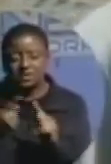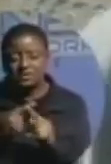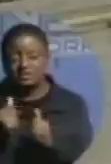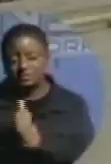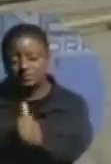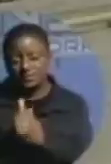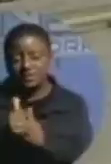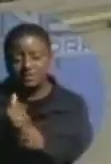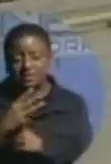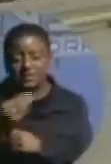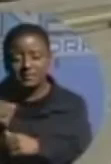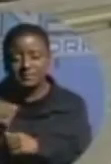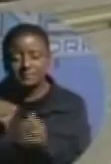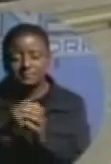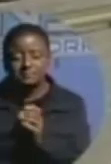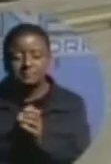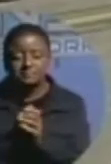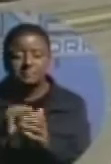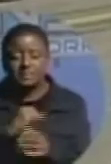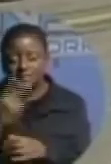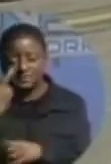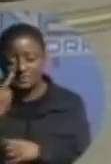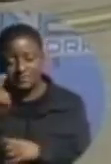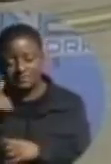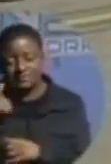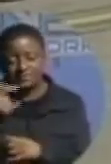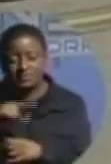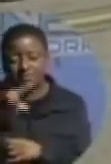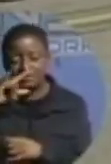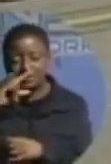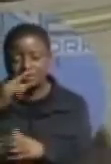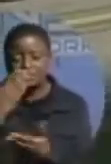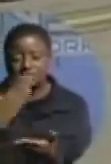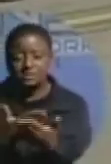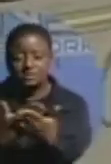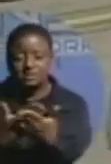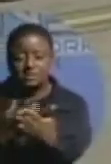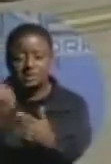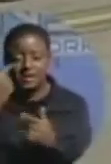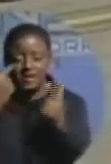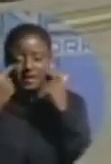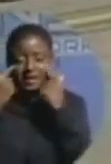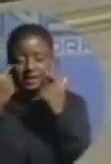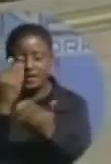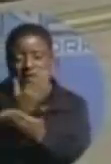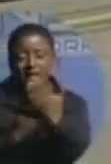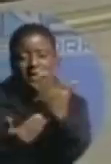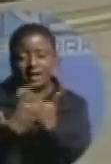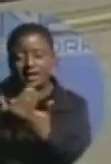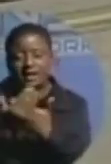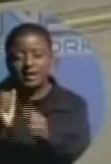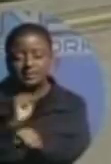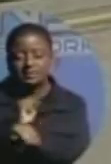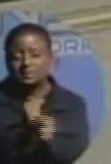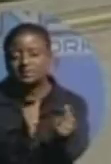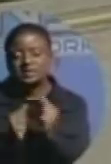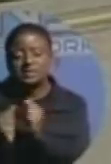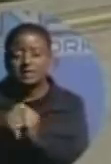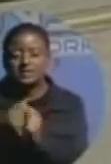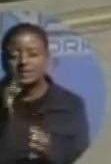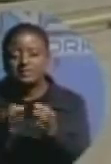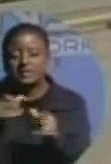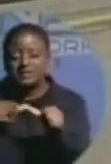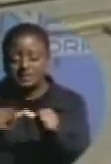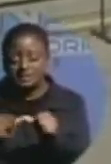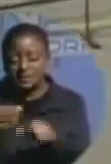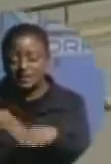as good as they are. I've seen a few kids who have good eye-hand coordination and who, if they stay with the game, will definitely